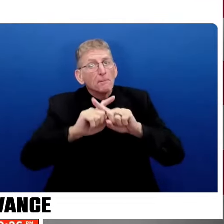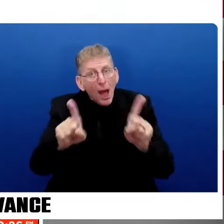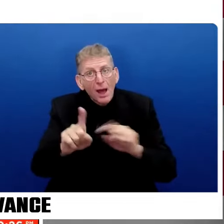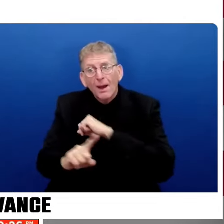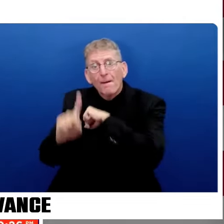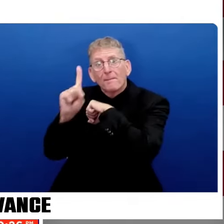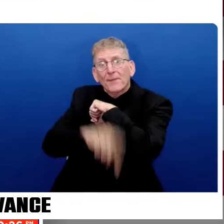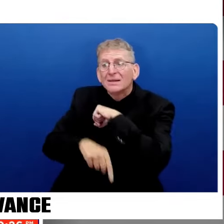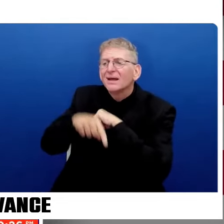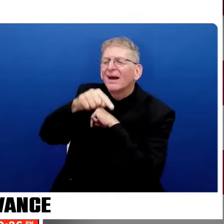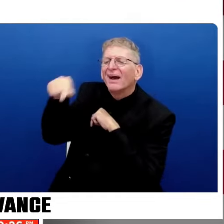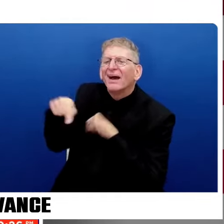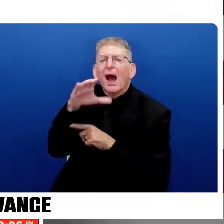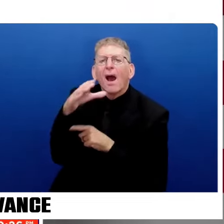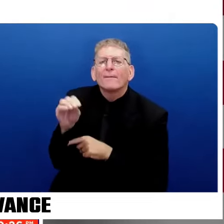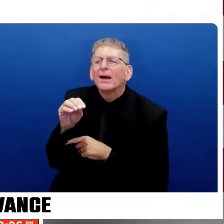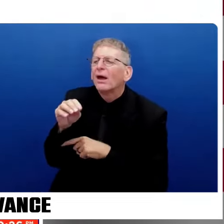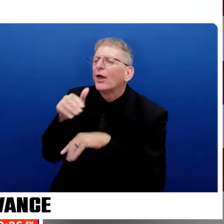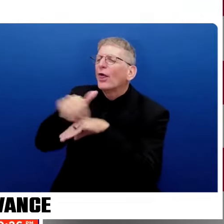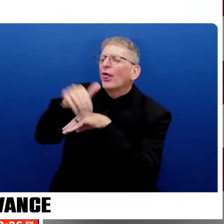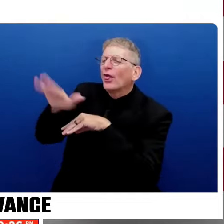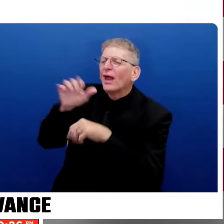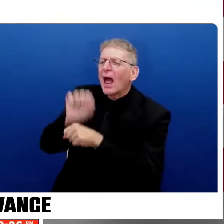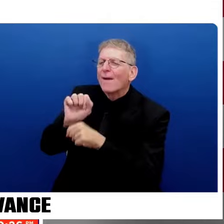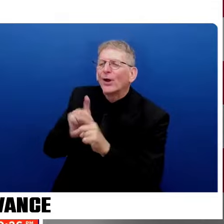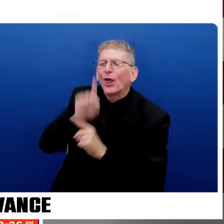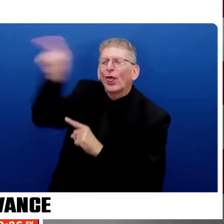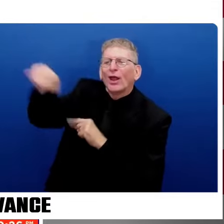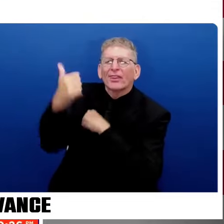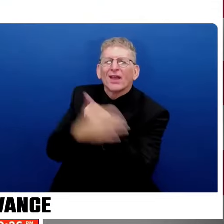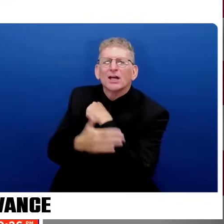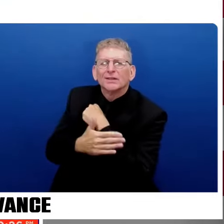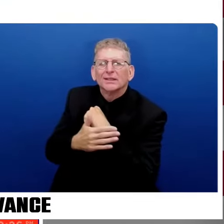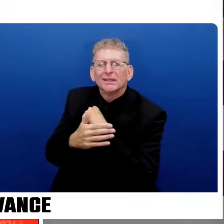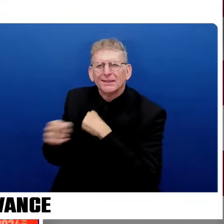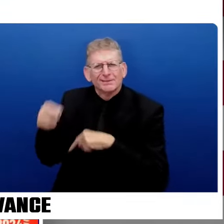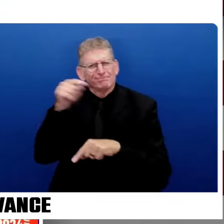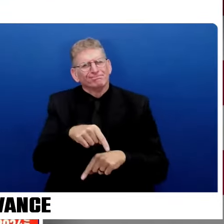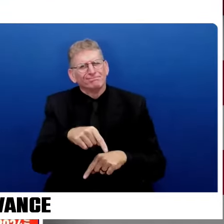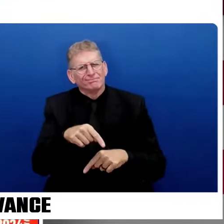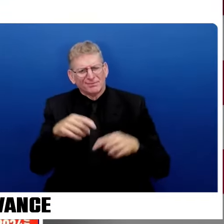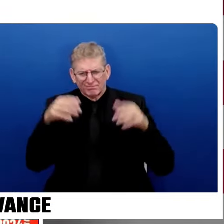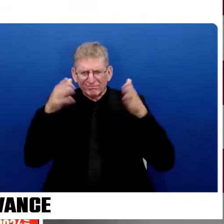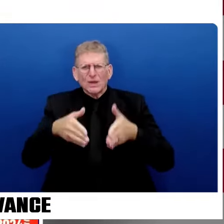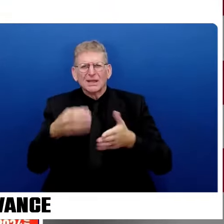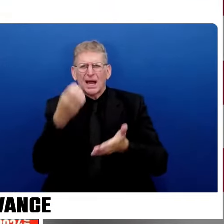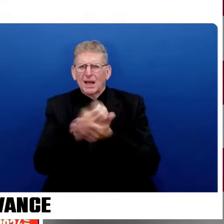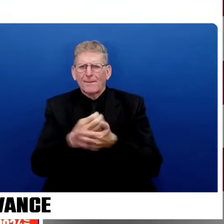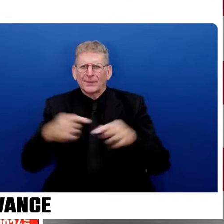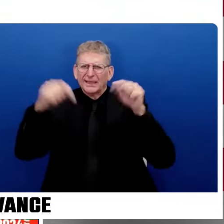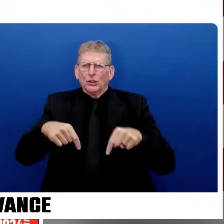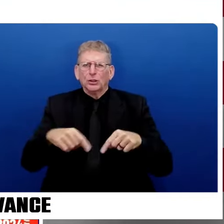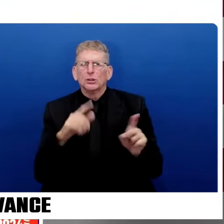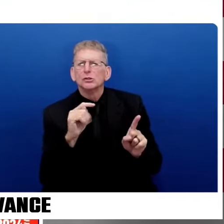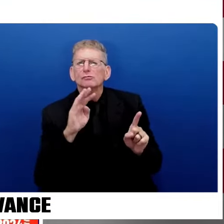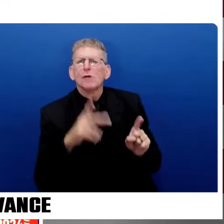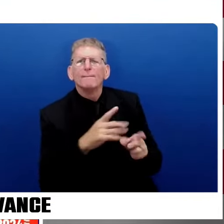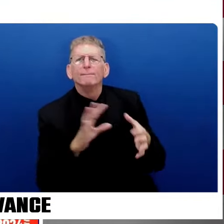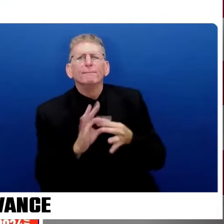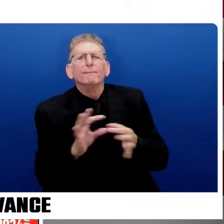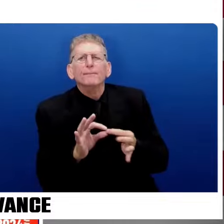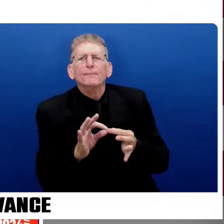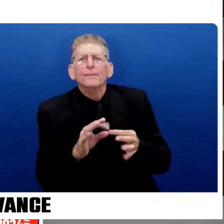jobs overseas. That's the heart of the economic proposal. And I think what President Trump is saying is that when we bring in this additional revenue with higher economic growth, we're